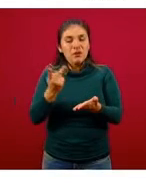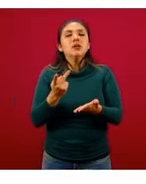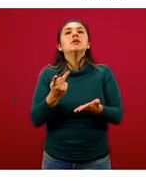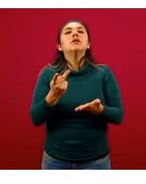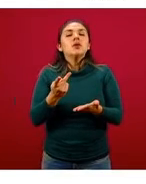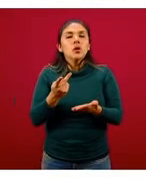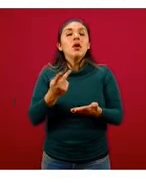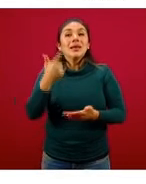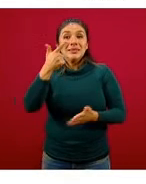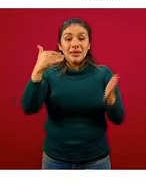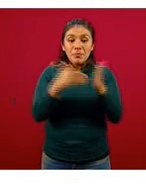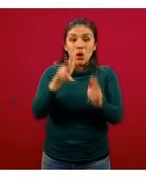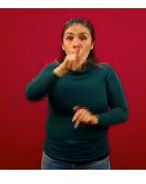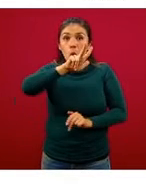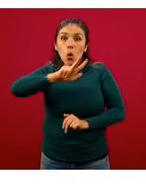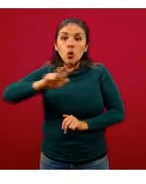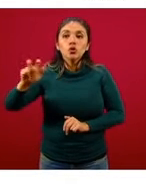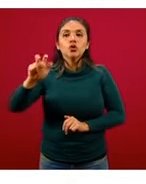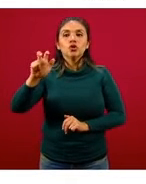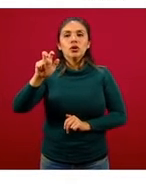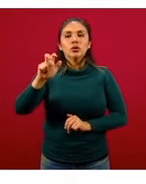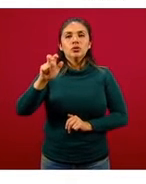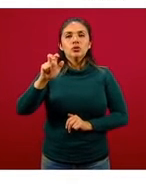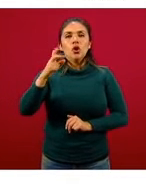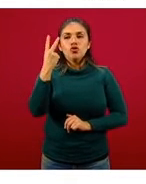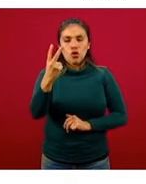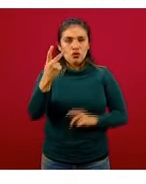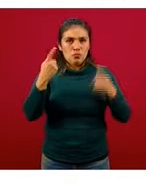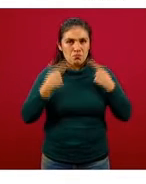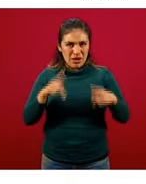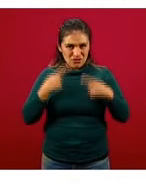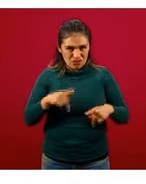Now this is the active